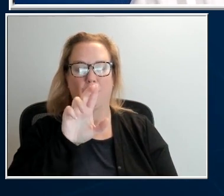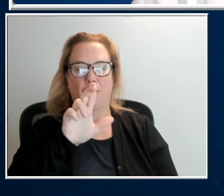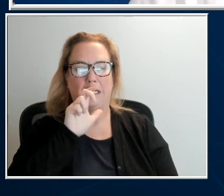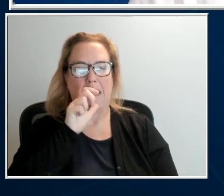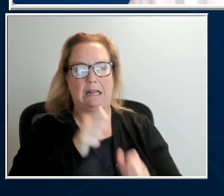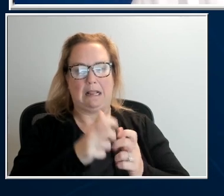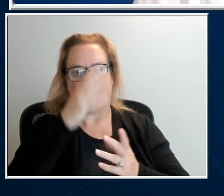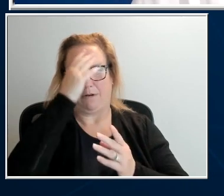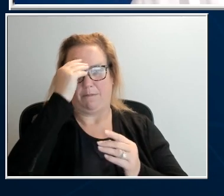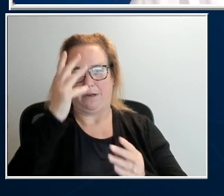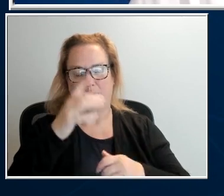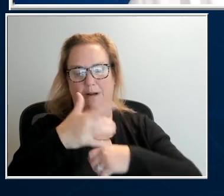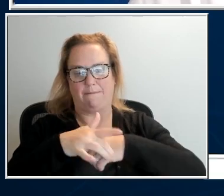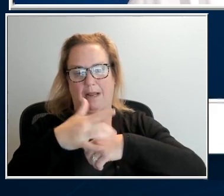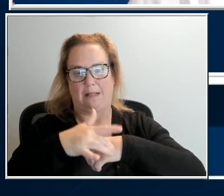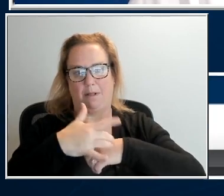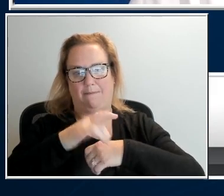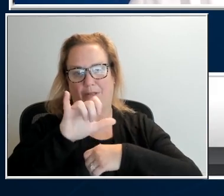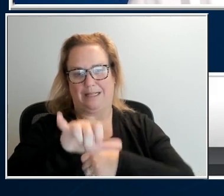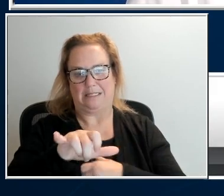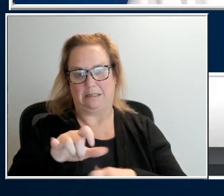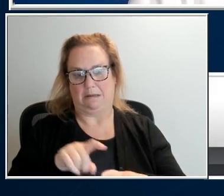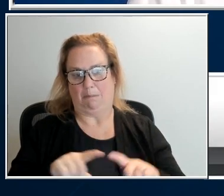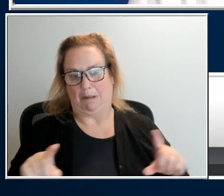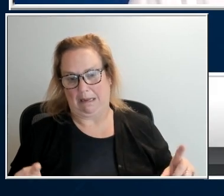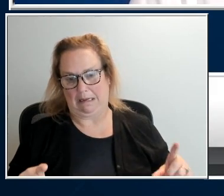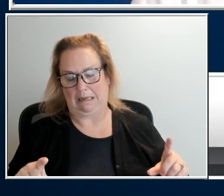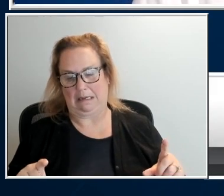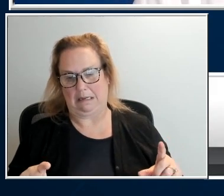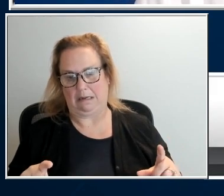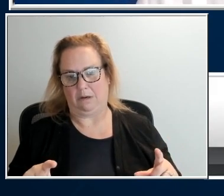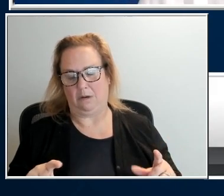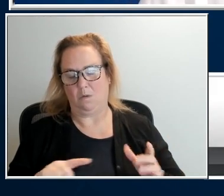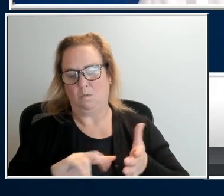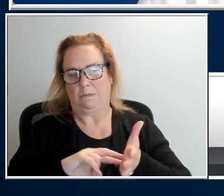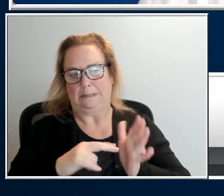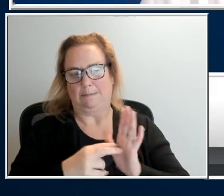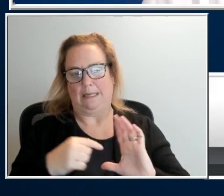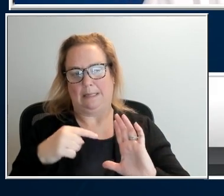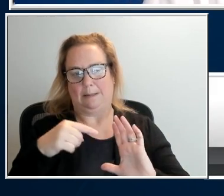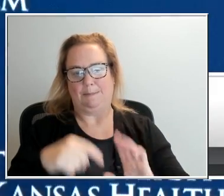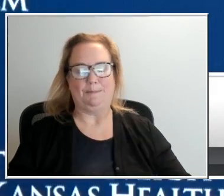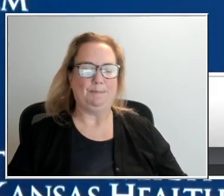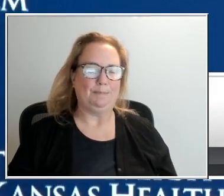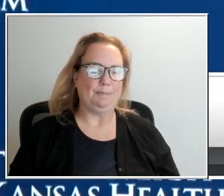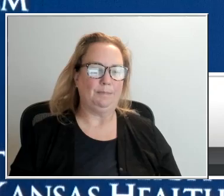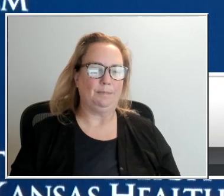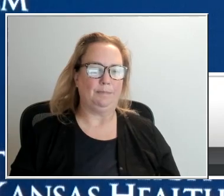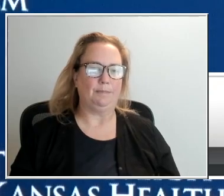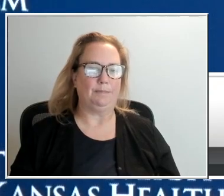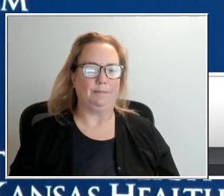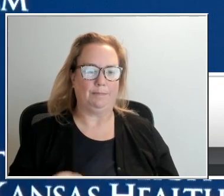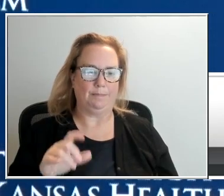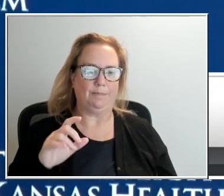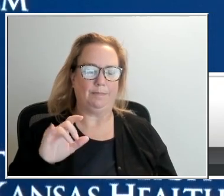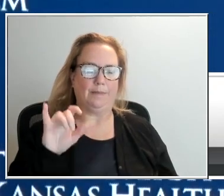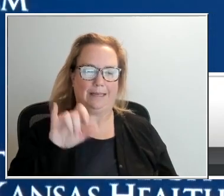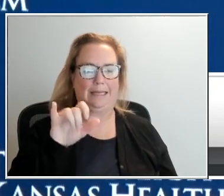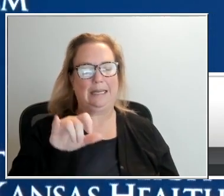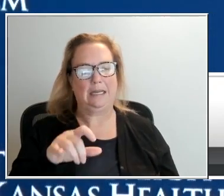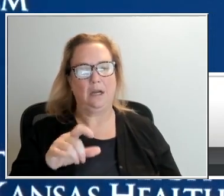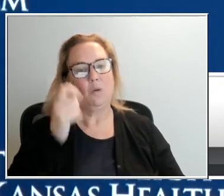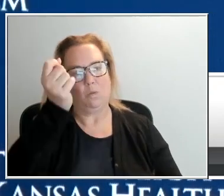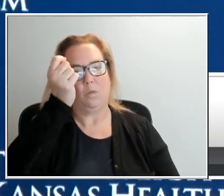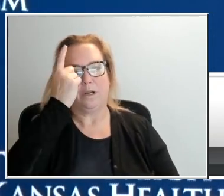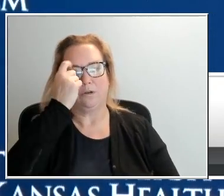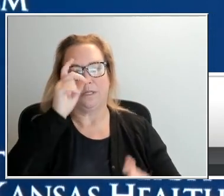publicly available on this, but based on little that we do know, what stands out? Yeah, I think that's exactly right. We do understand that this